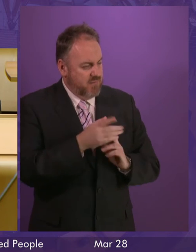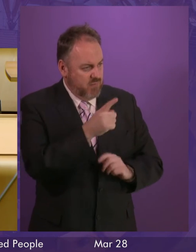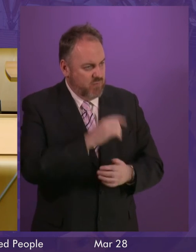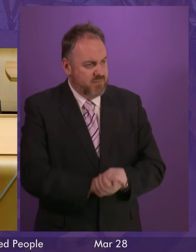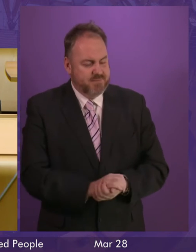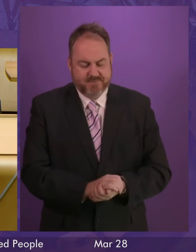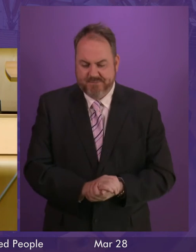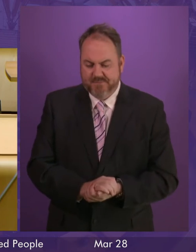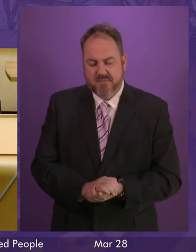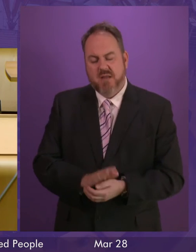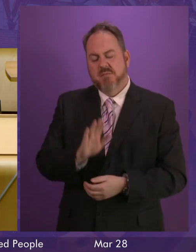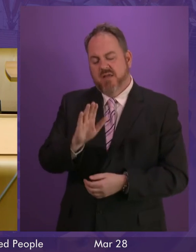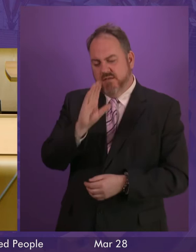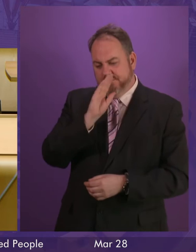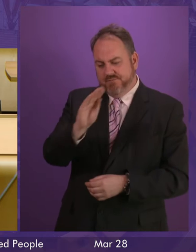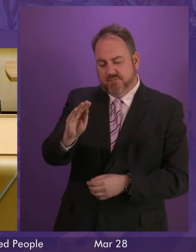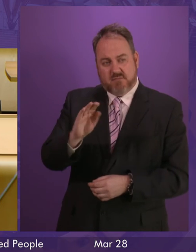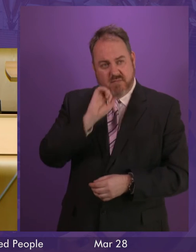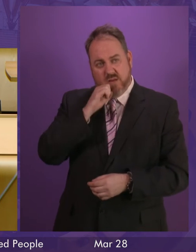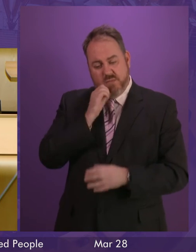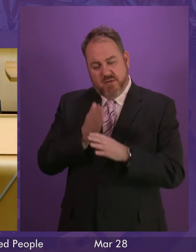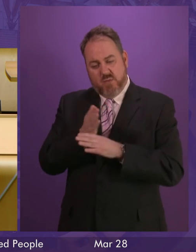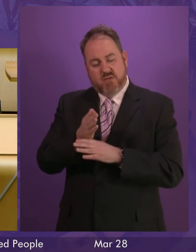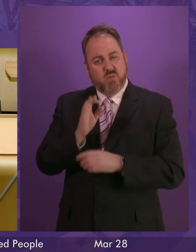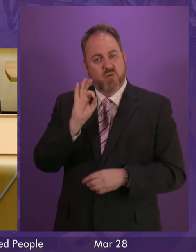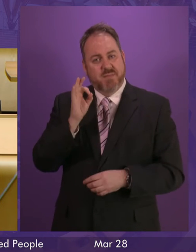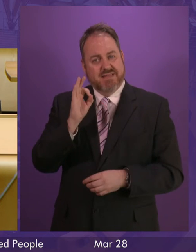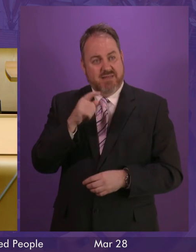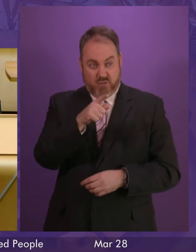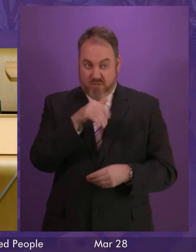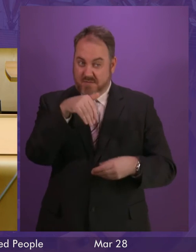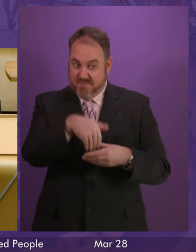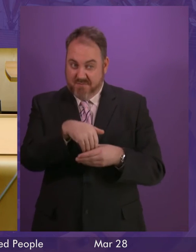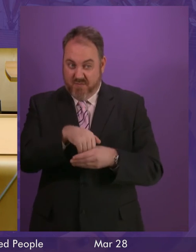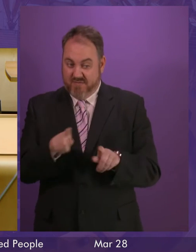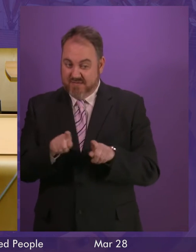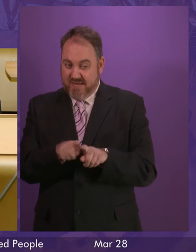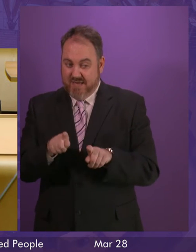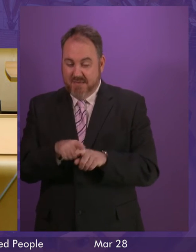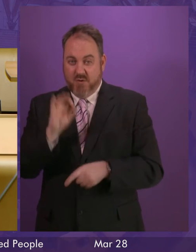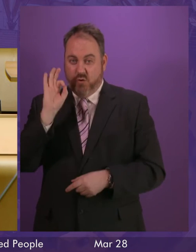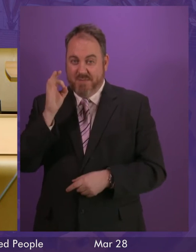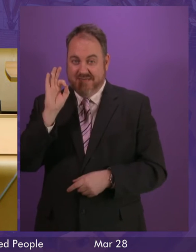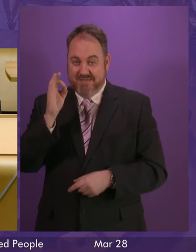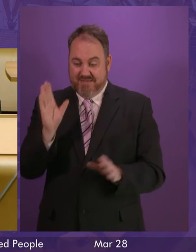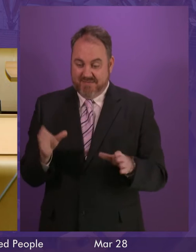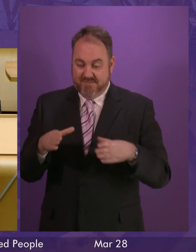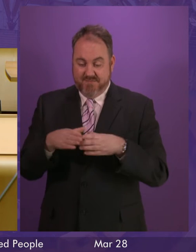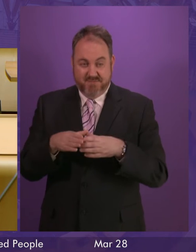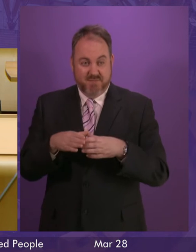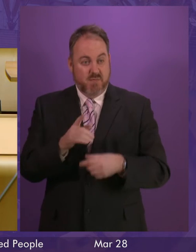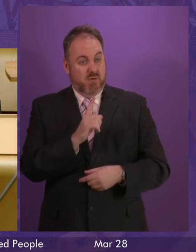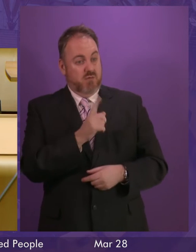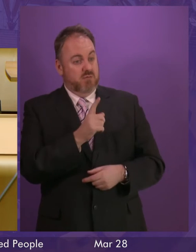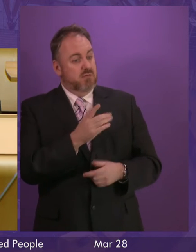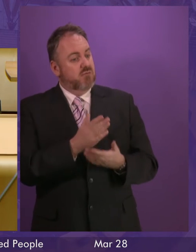I believe I'm going to the committee in a couple of weeks, of which Mark Griffin is a member to discuss this, and also reinforce the